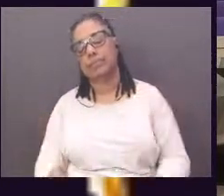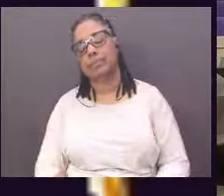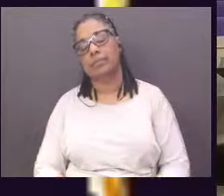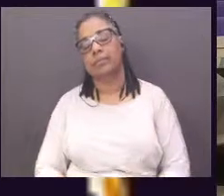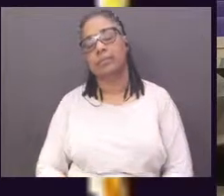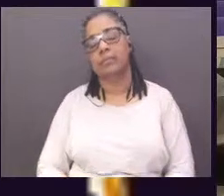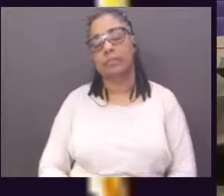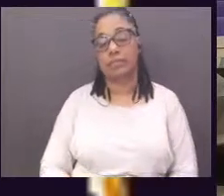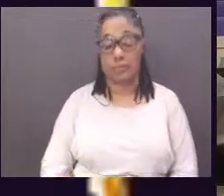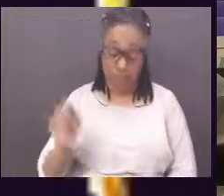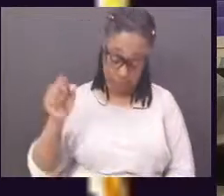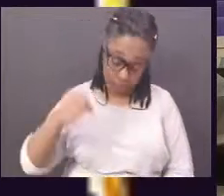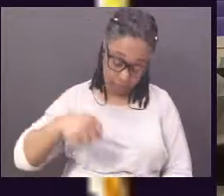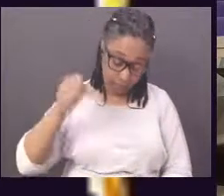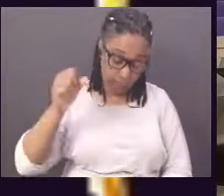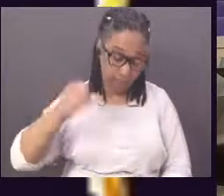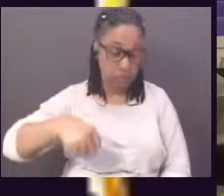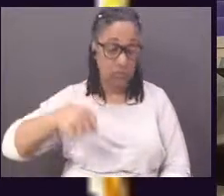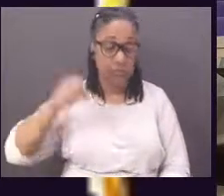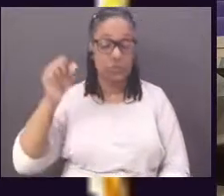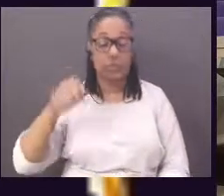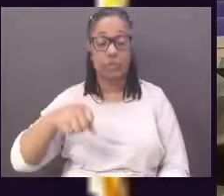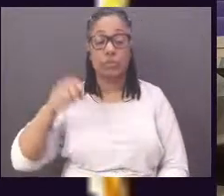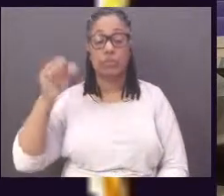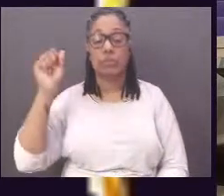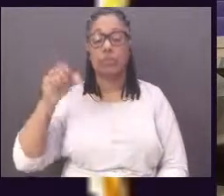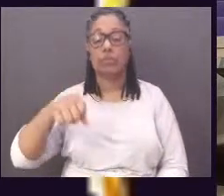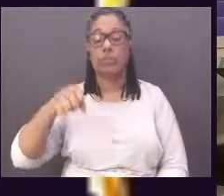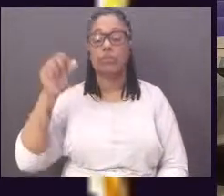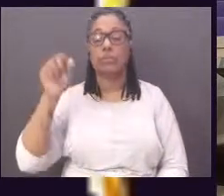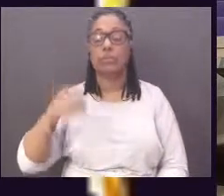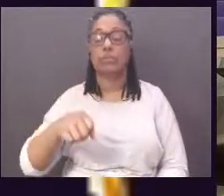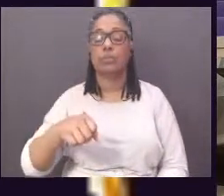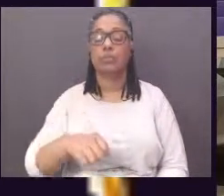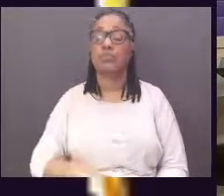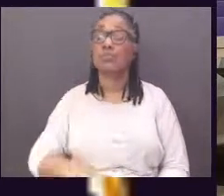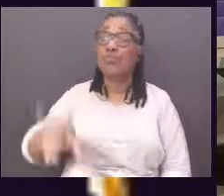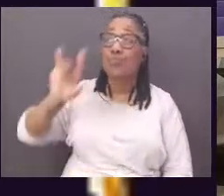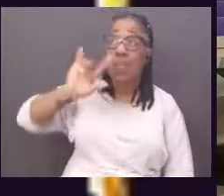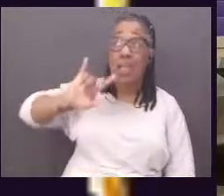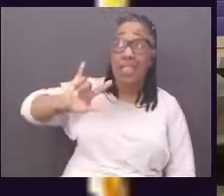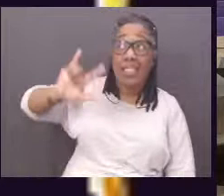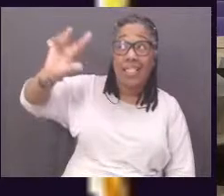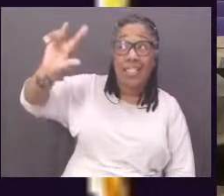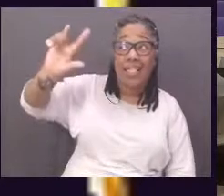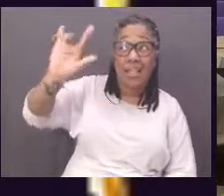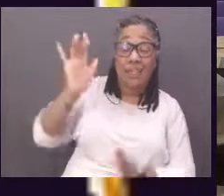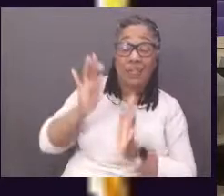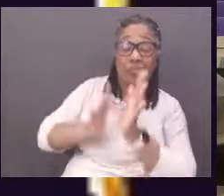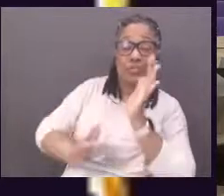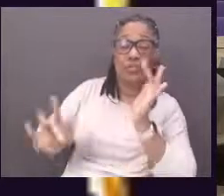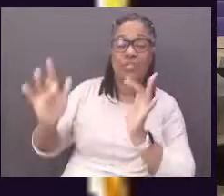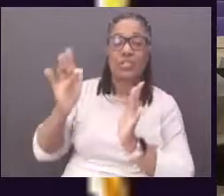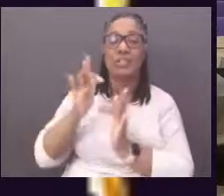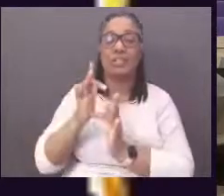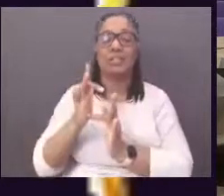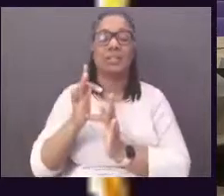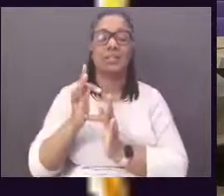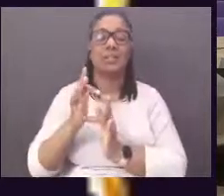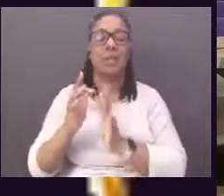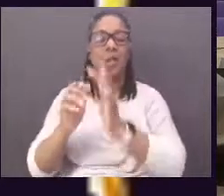anything. Yeah, yeah, yeah. I love you, Jesus.